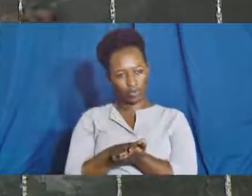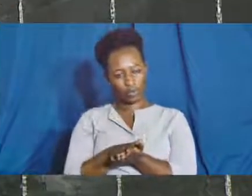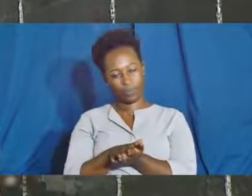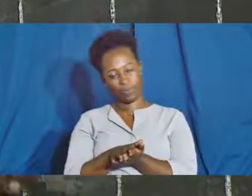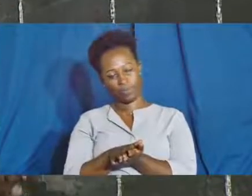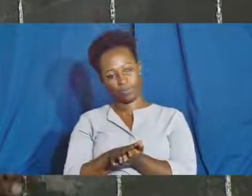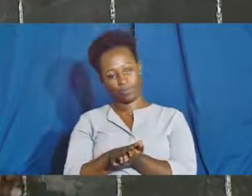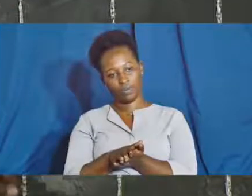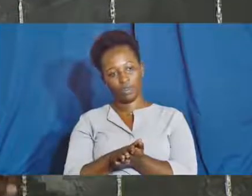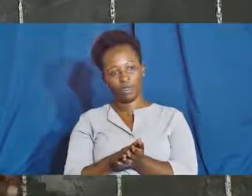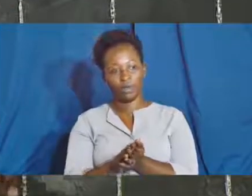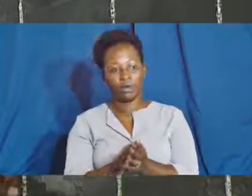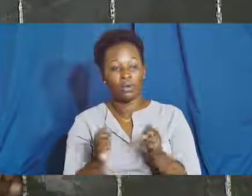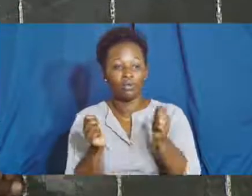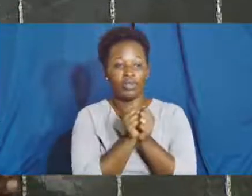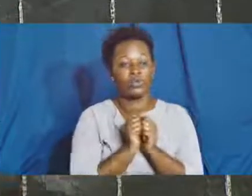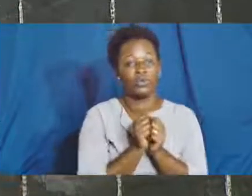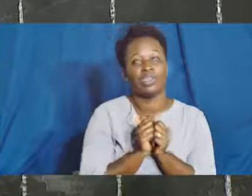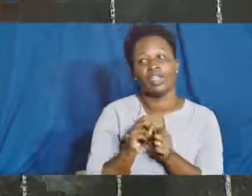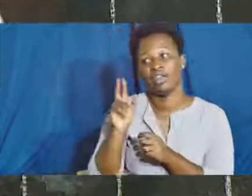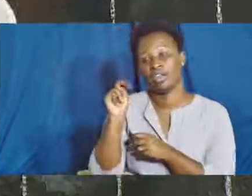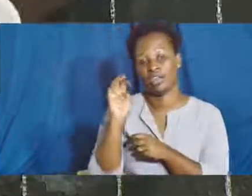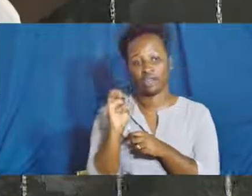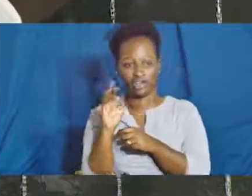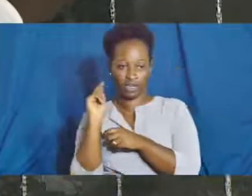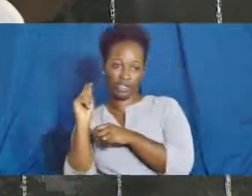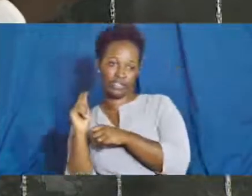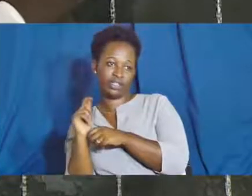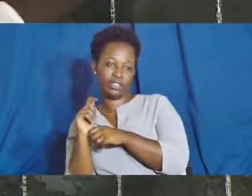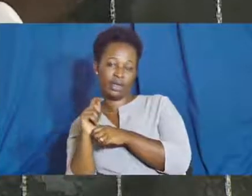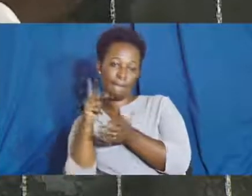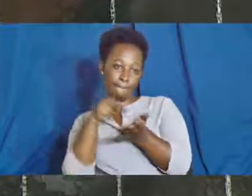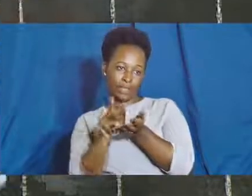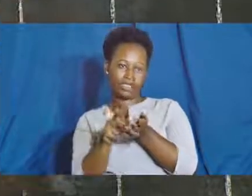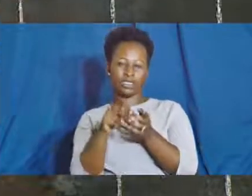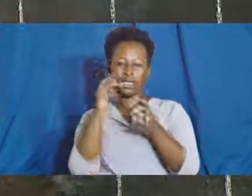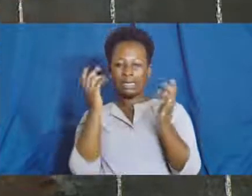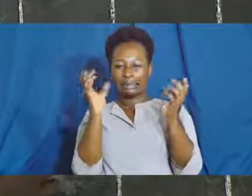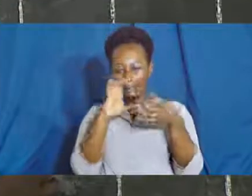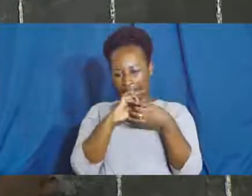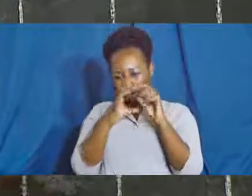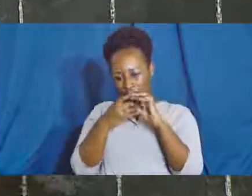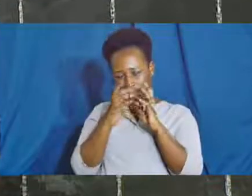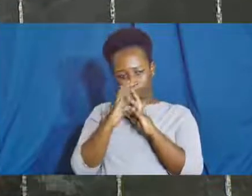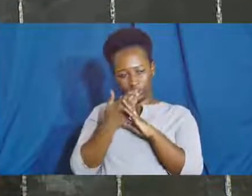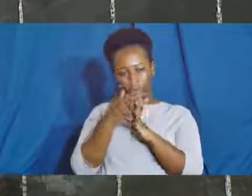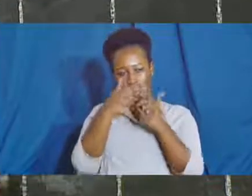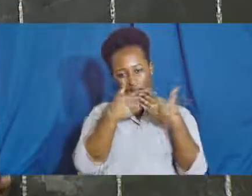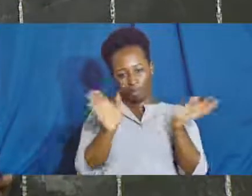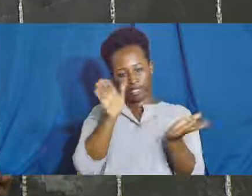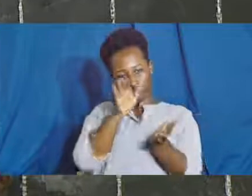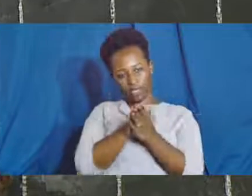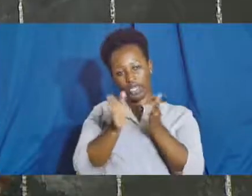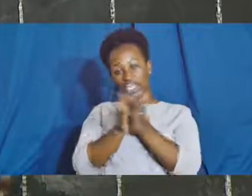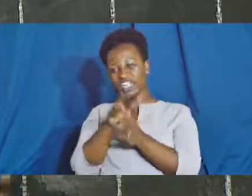coinciding or being in line with net purchases. So what is the relationship between opening stock and net purchases? What